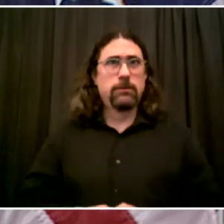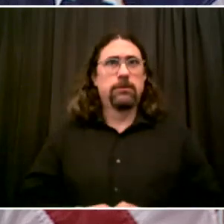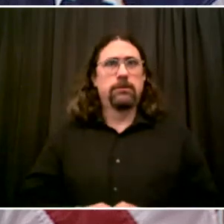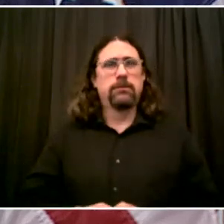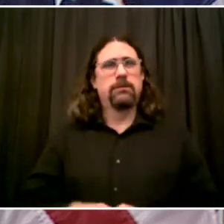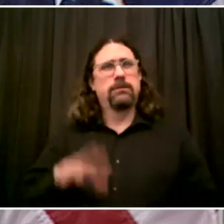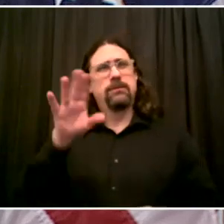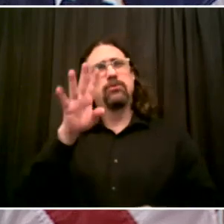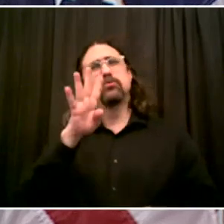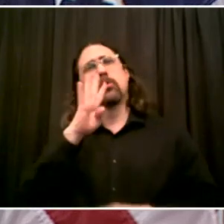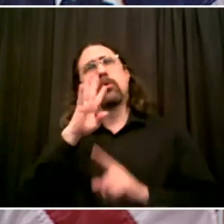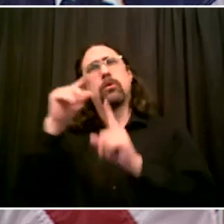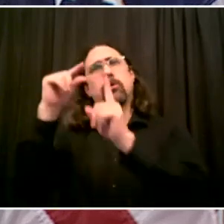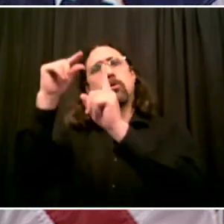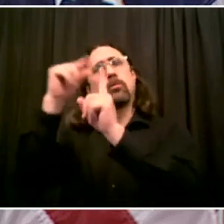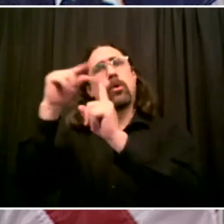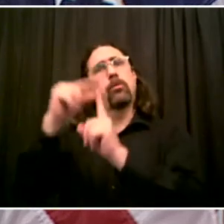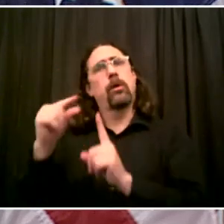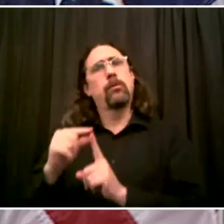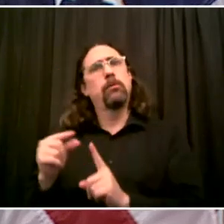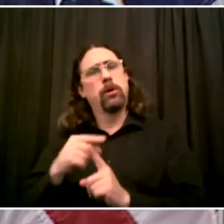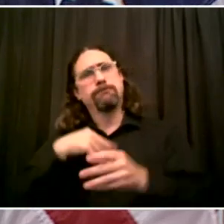achieve. So